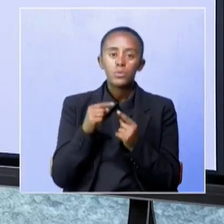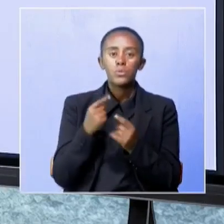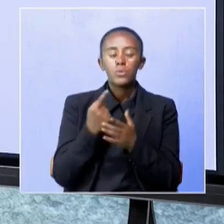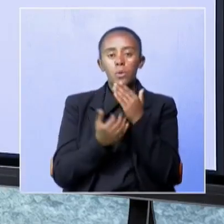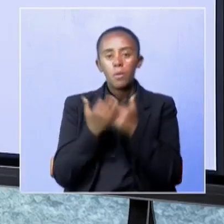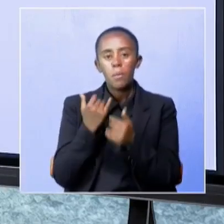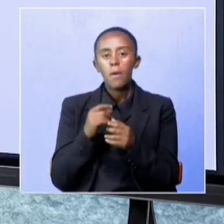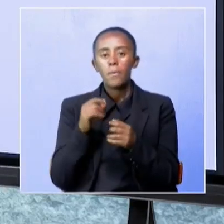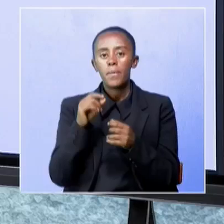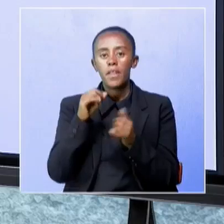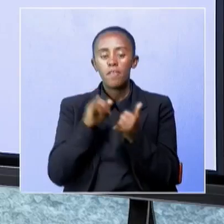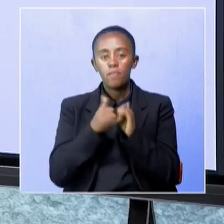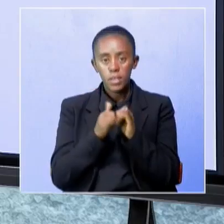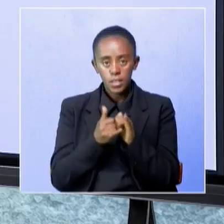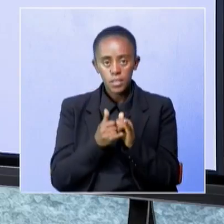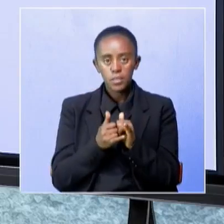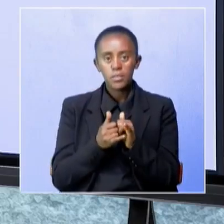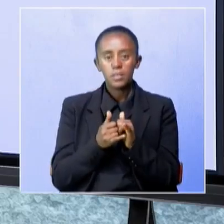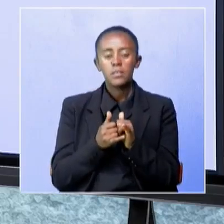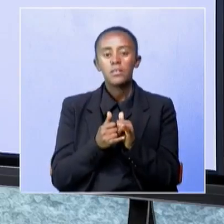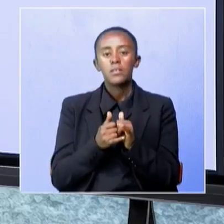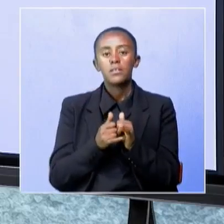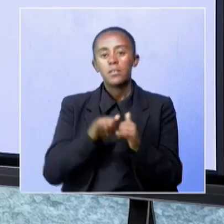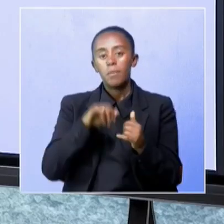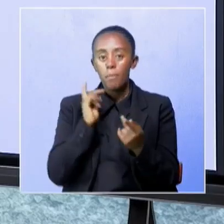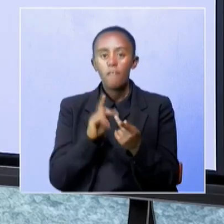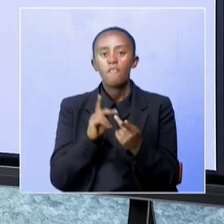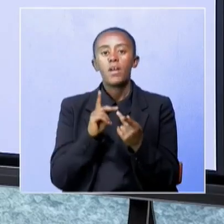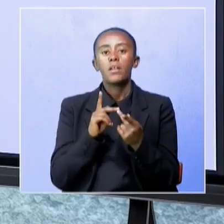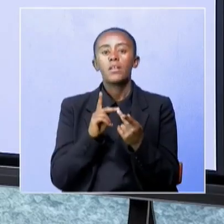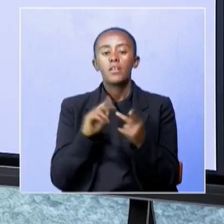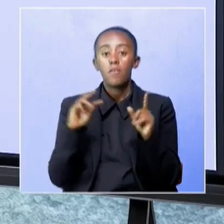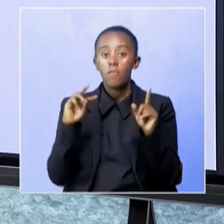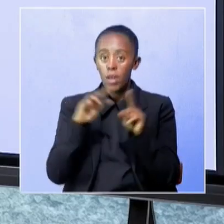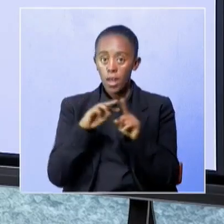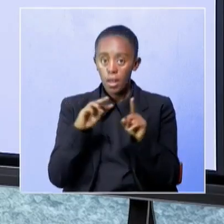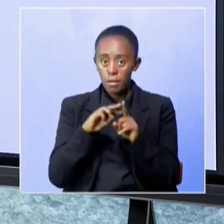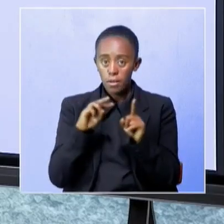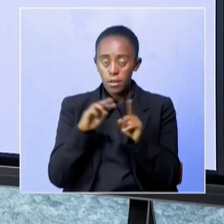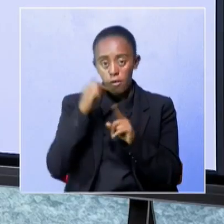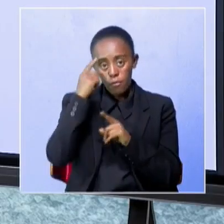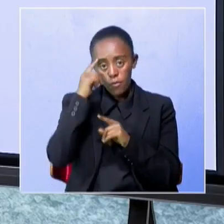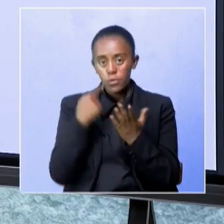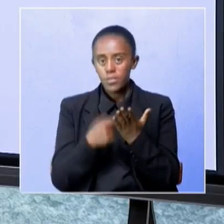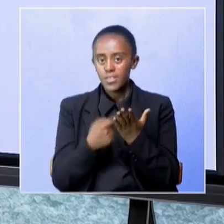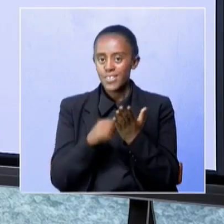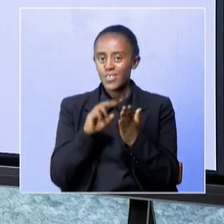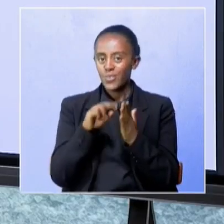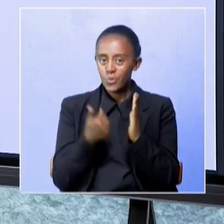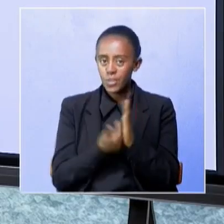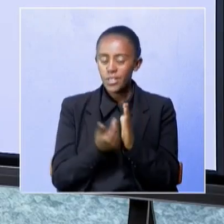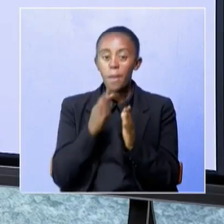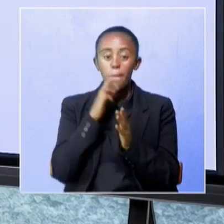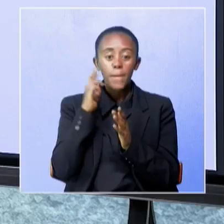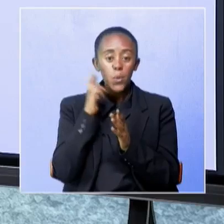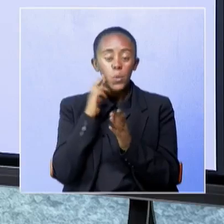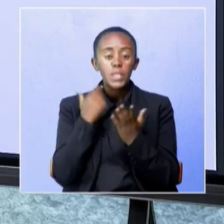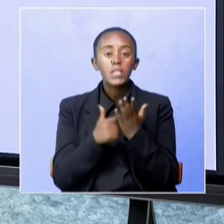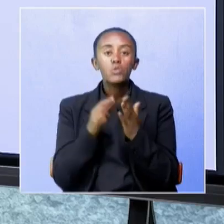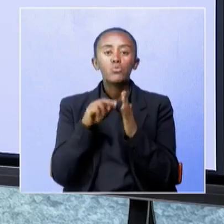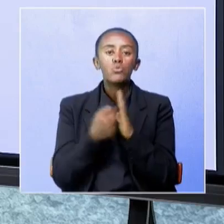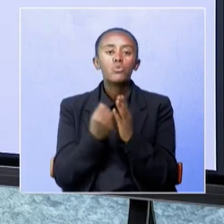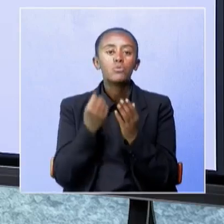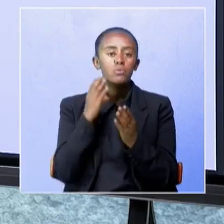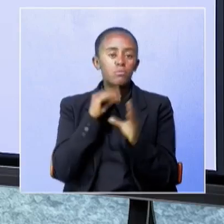fitness. And this is actually the perfect vocabulary for this unit, because this unit talks